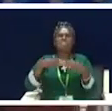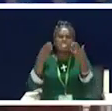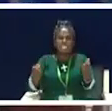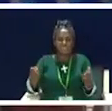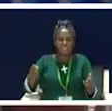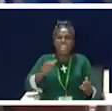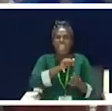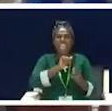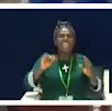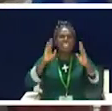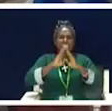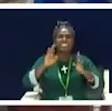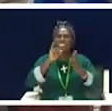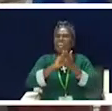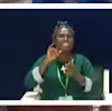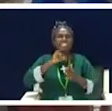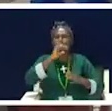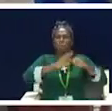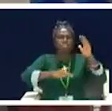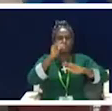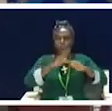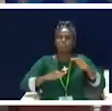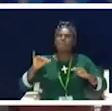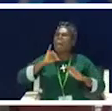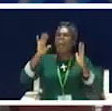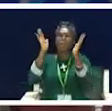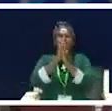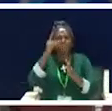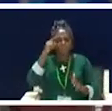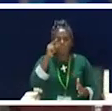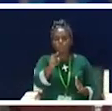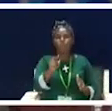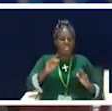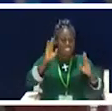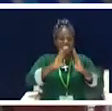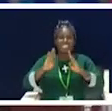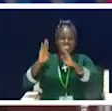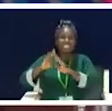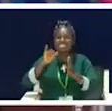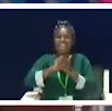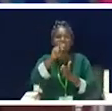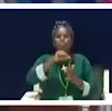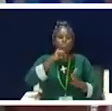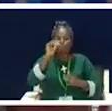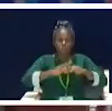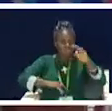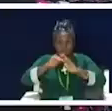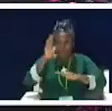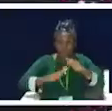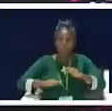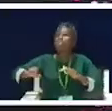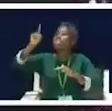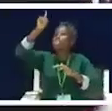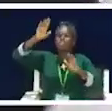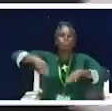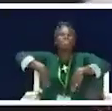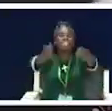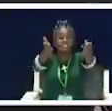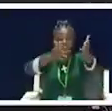build. I pray for you tonight. A city you did not build, the everlasting arm will give to you.